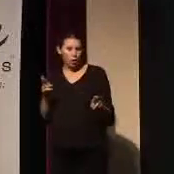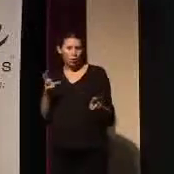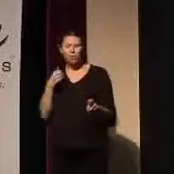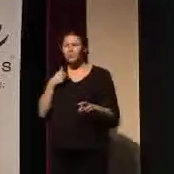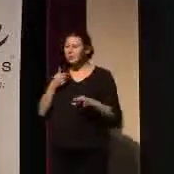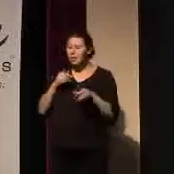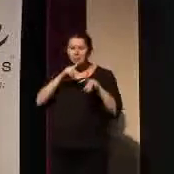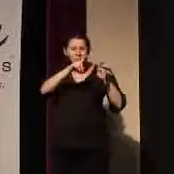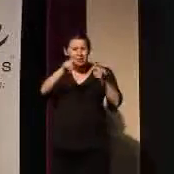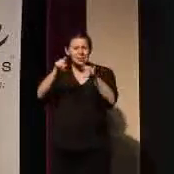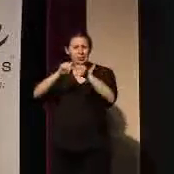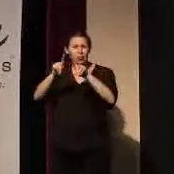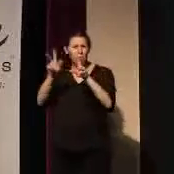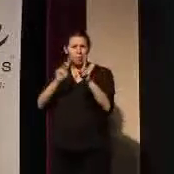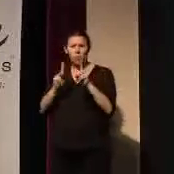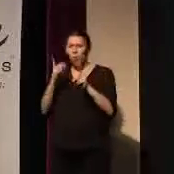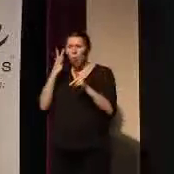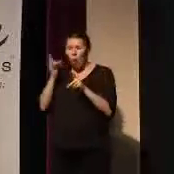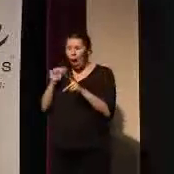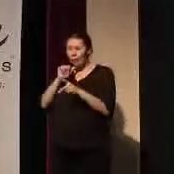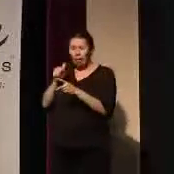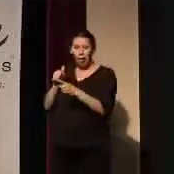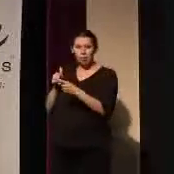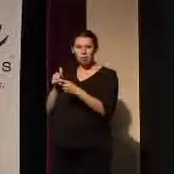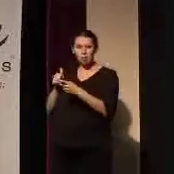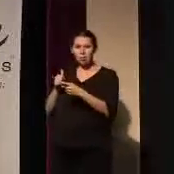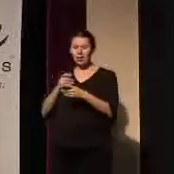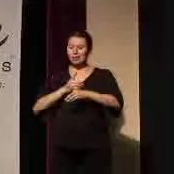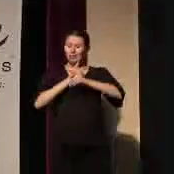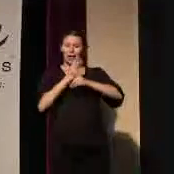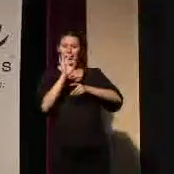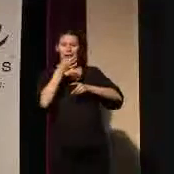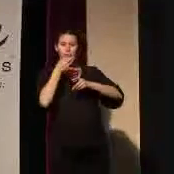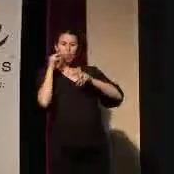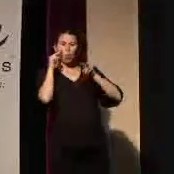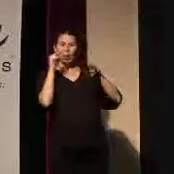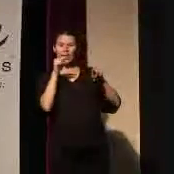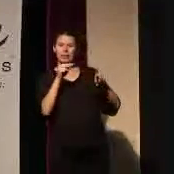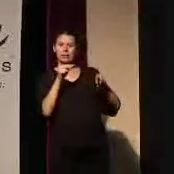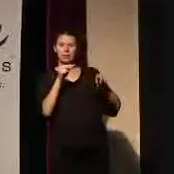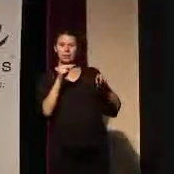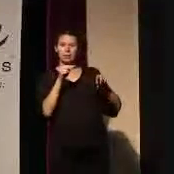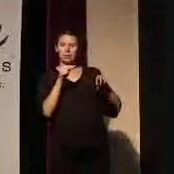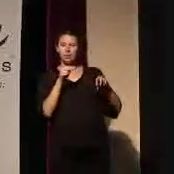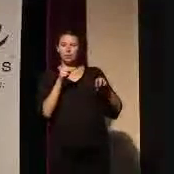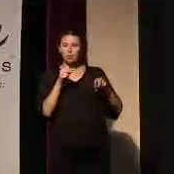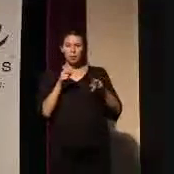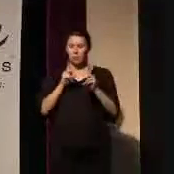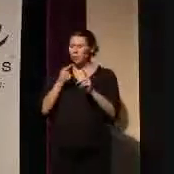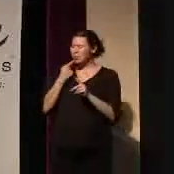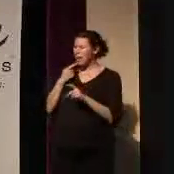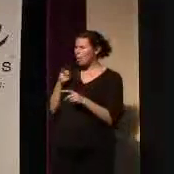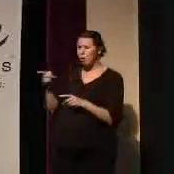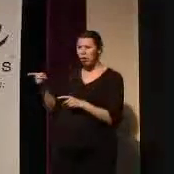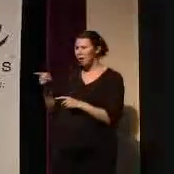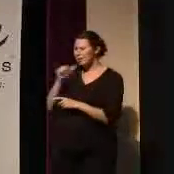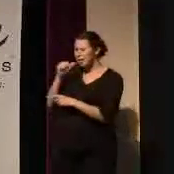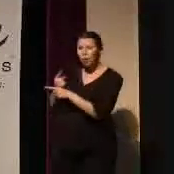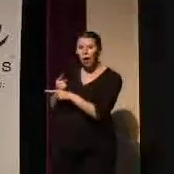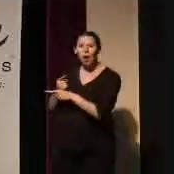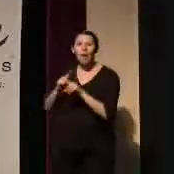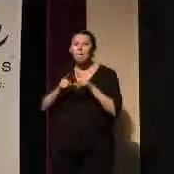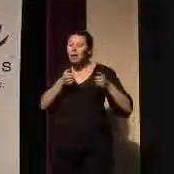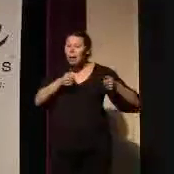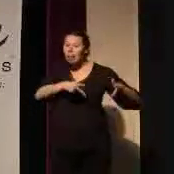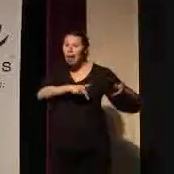ridiculous theories offered by the defense expert witness, and that person was not allowed to testify. I talk about cross-examinations that were